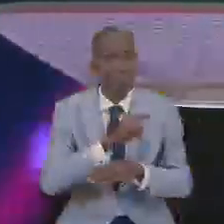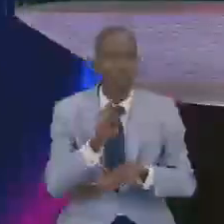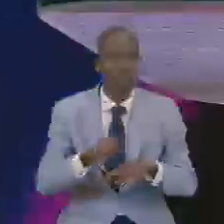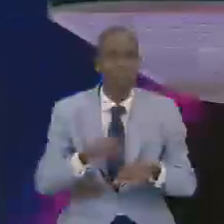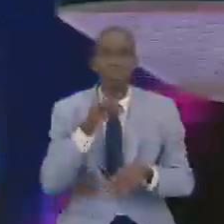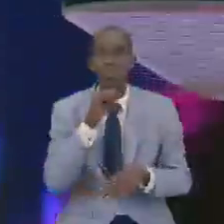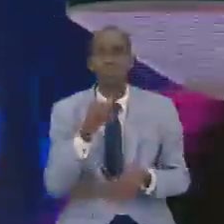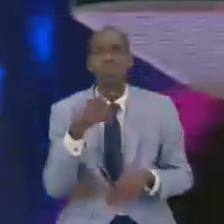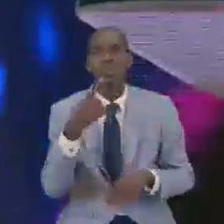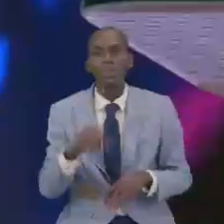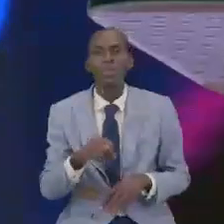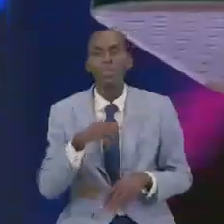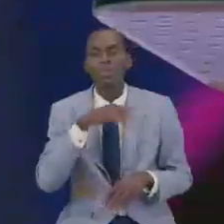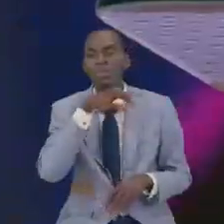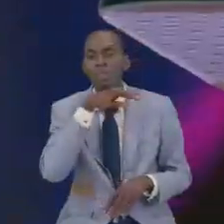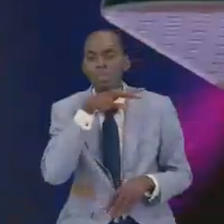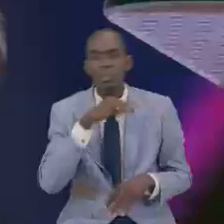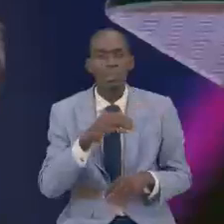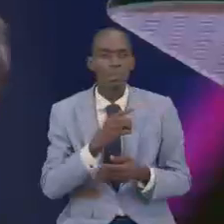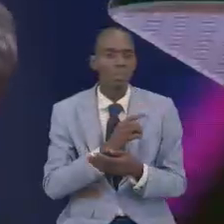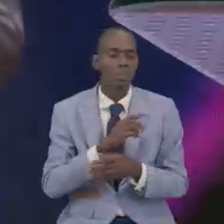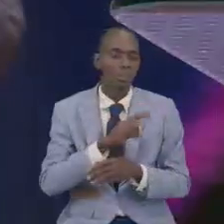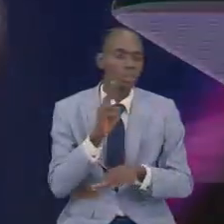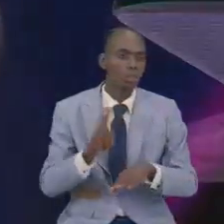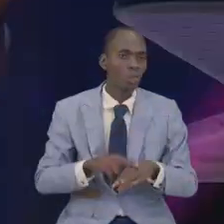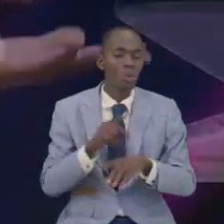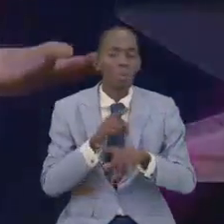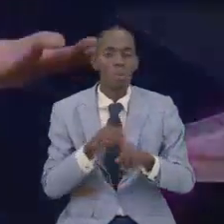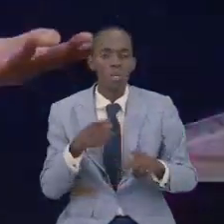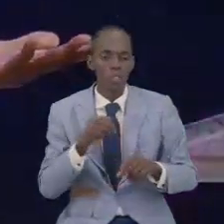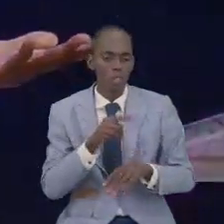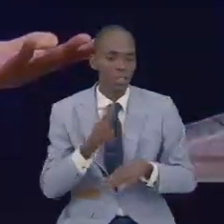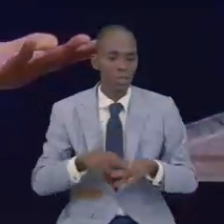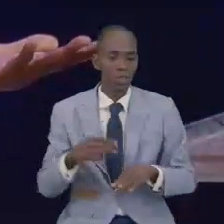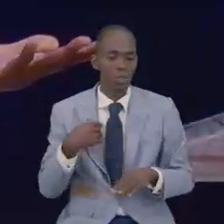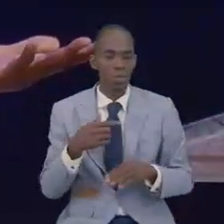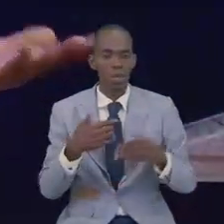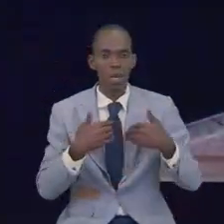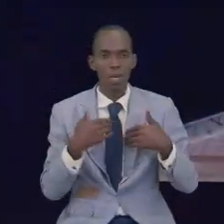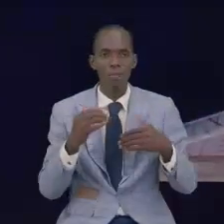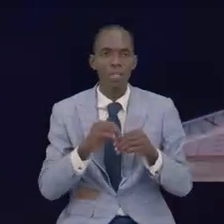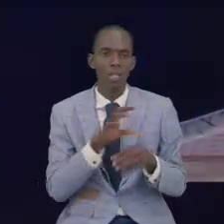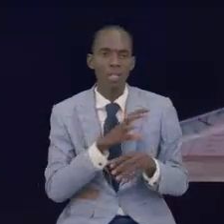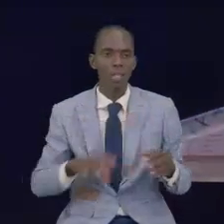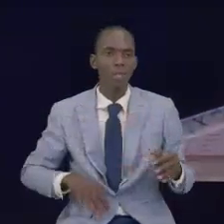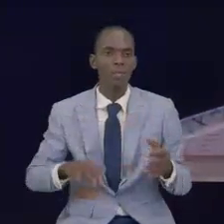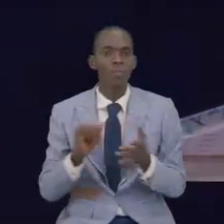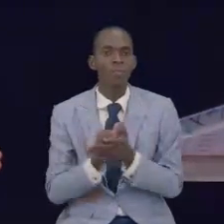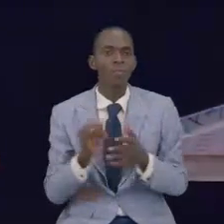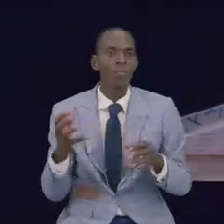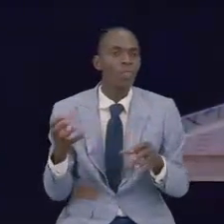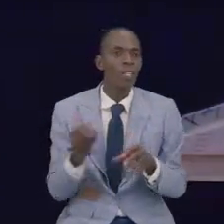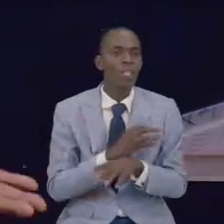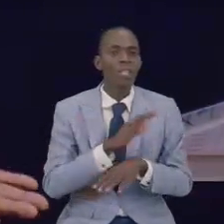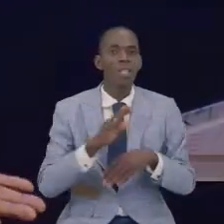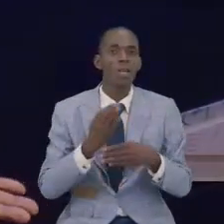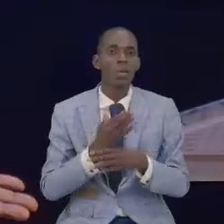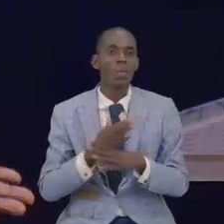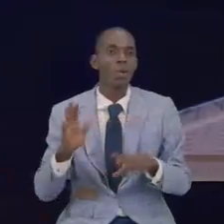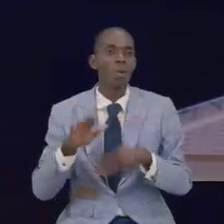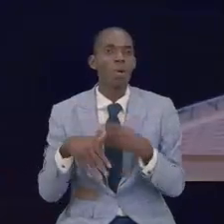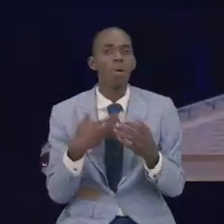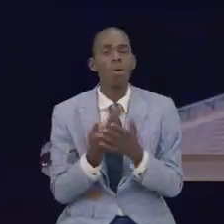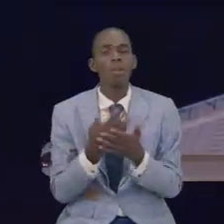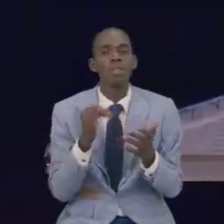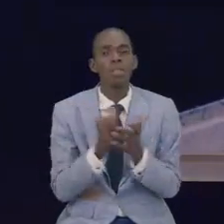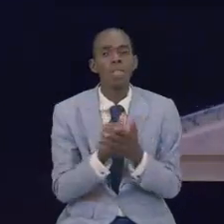nature, is the knowledge we have in Christ that takes all that depravity away, that takes all that sinfulness